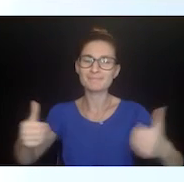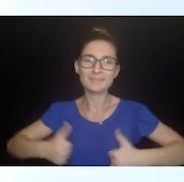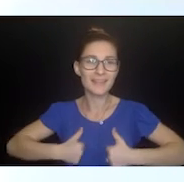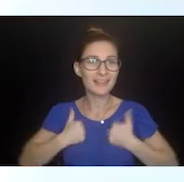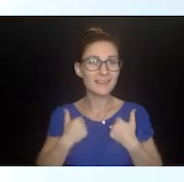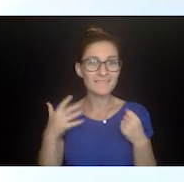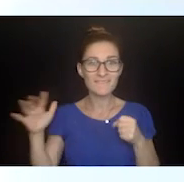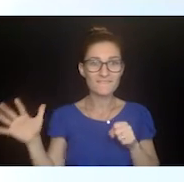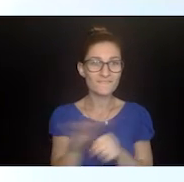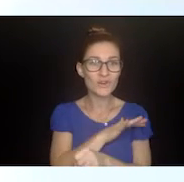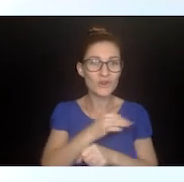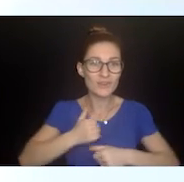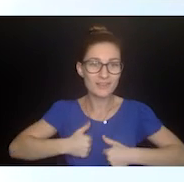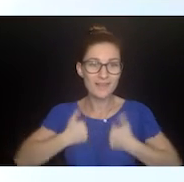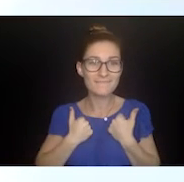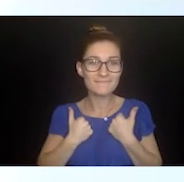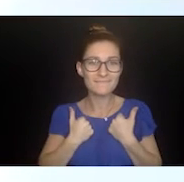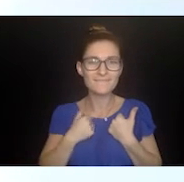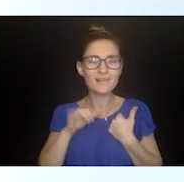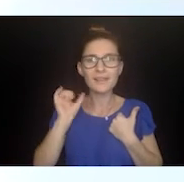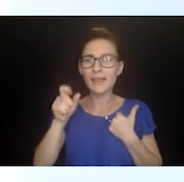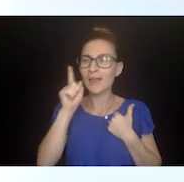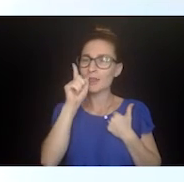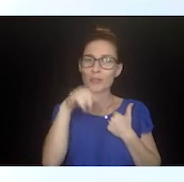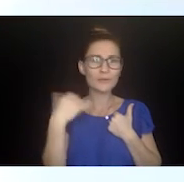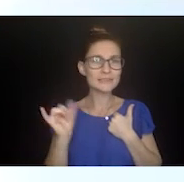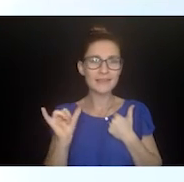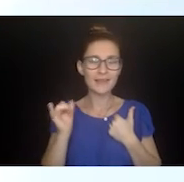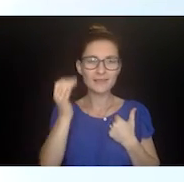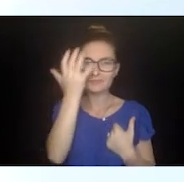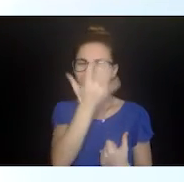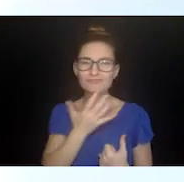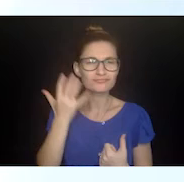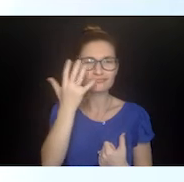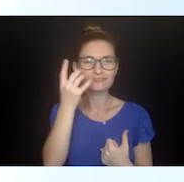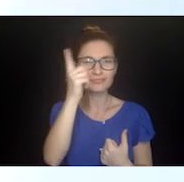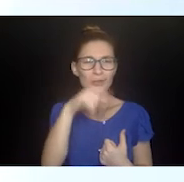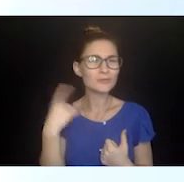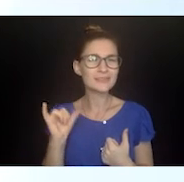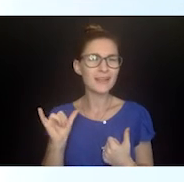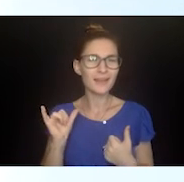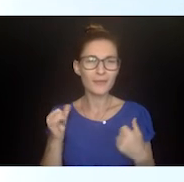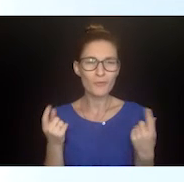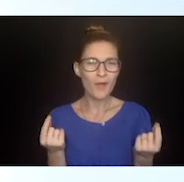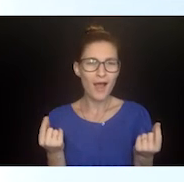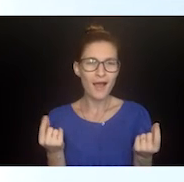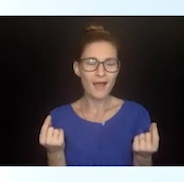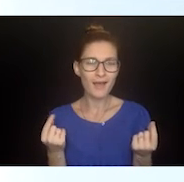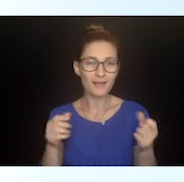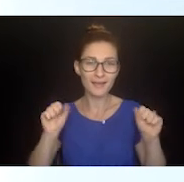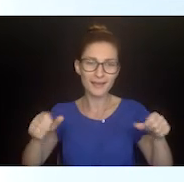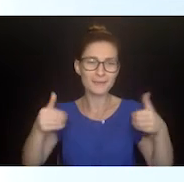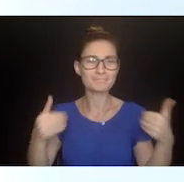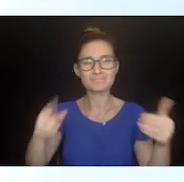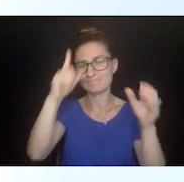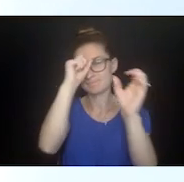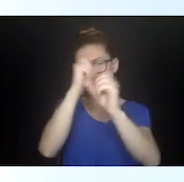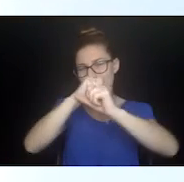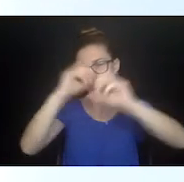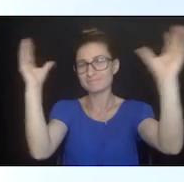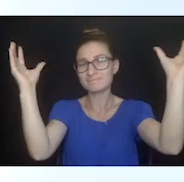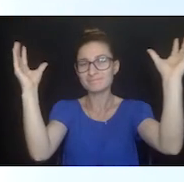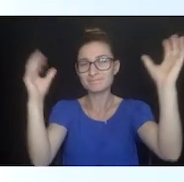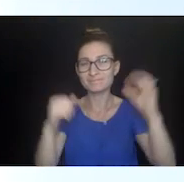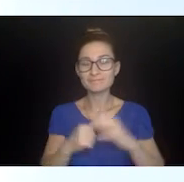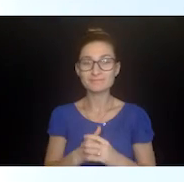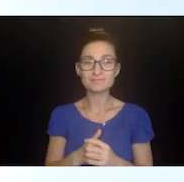fullest life, and how that actually even looks like, what it even looks like. So just allow yourself